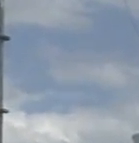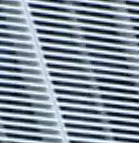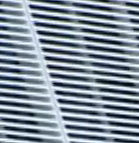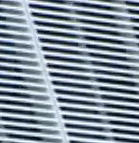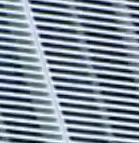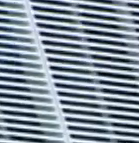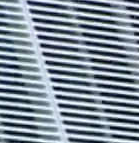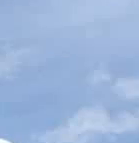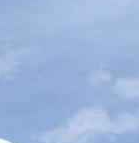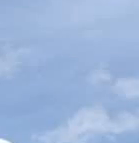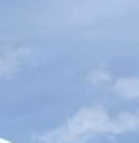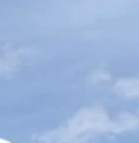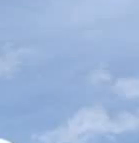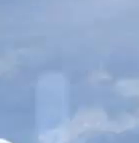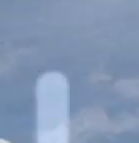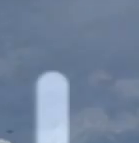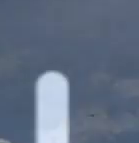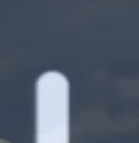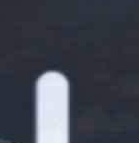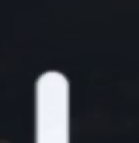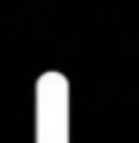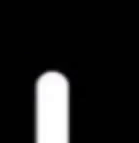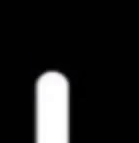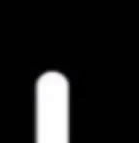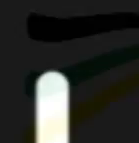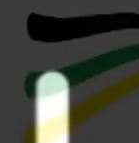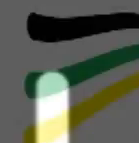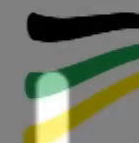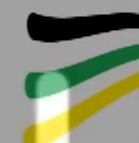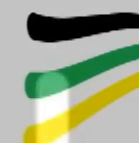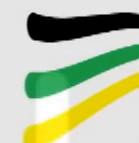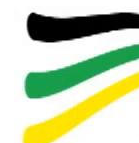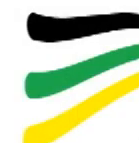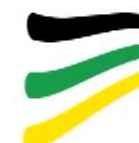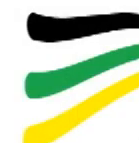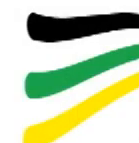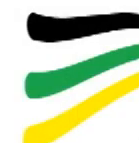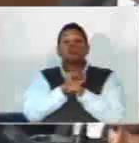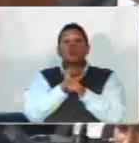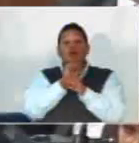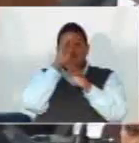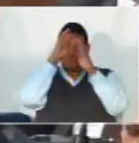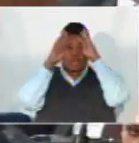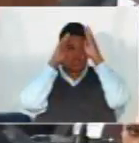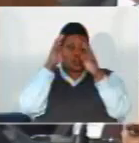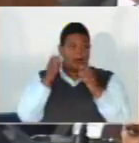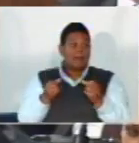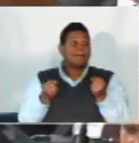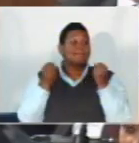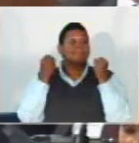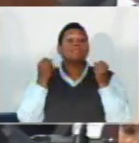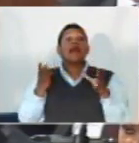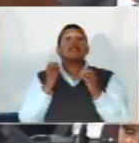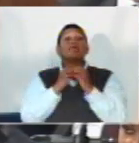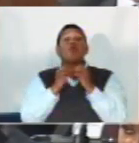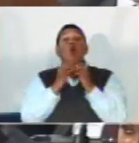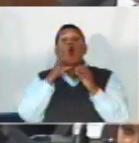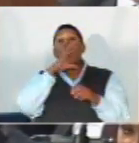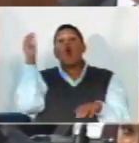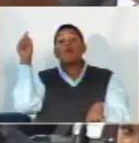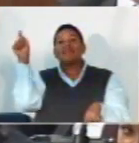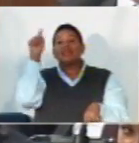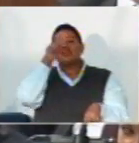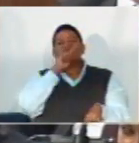Bay. All three telecoms, Digicel, Lime, and Flow, are getting hub ready. Many more companies